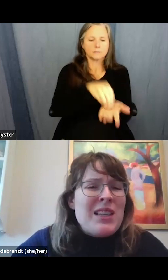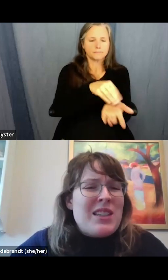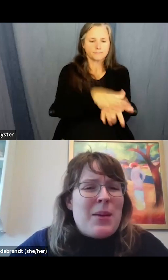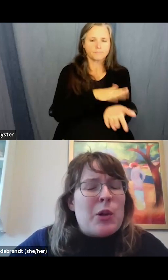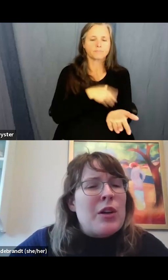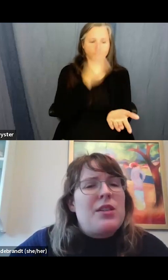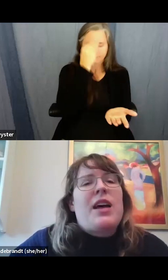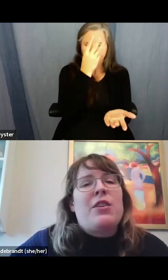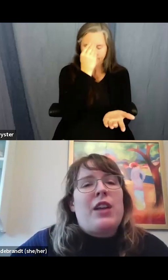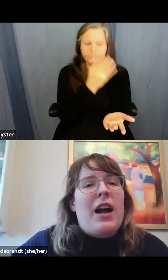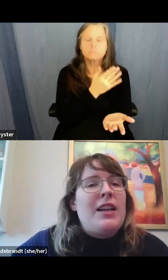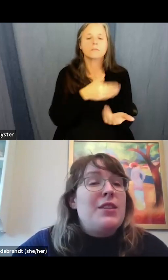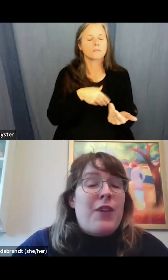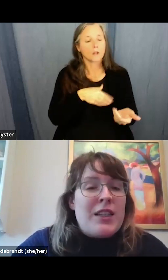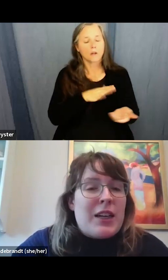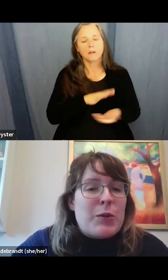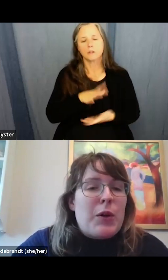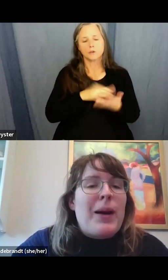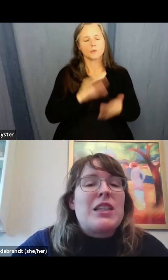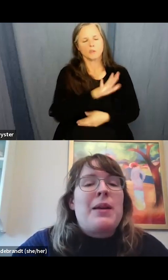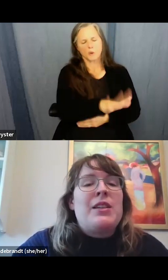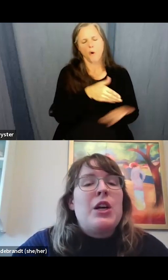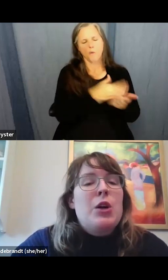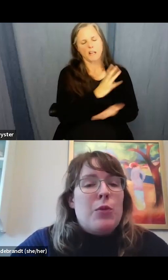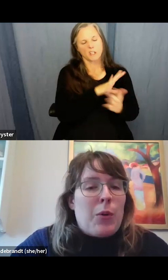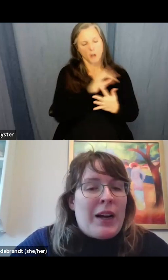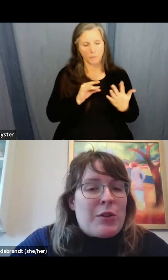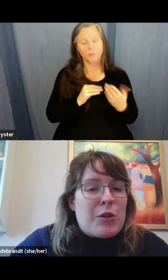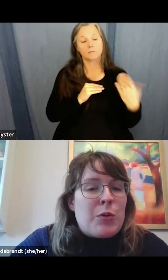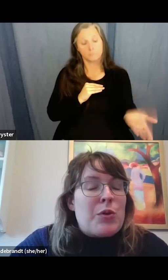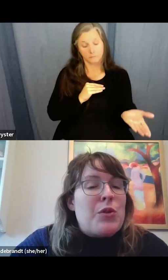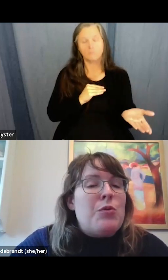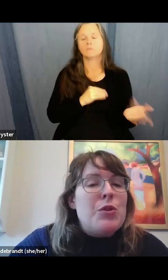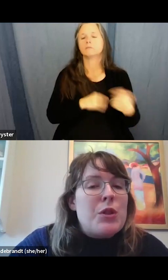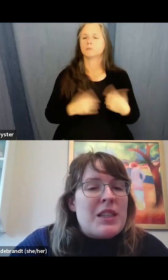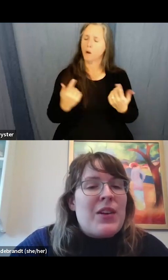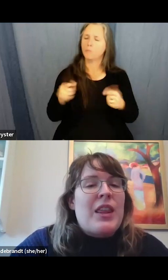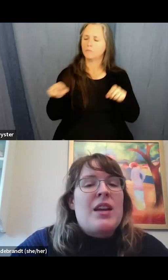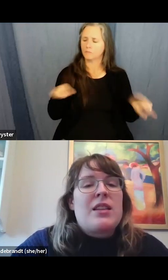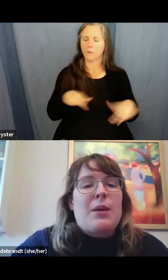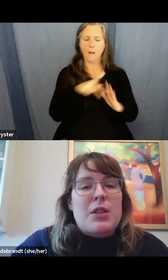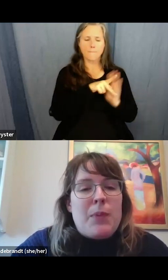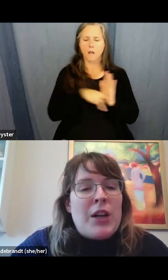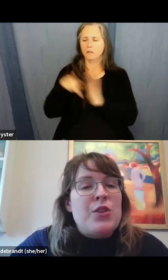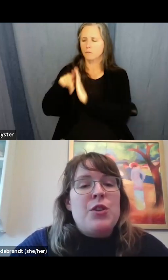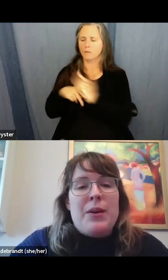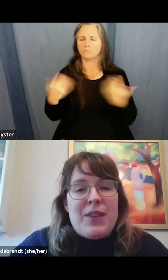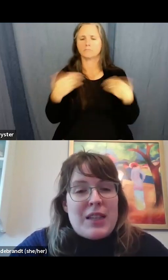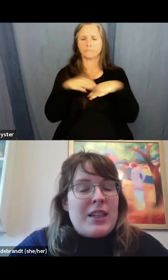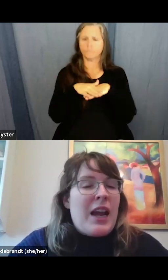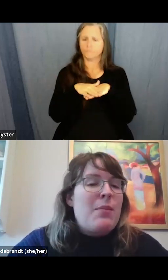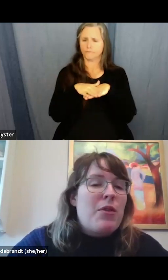some ways, it's similar to Title IX. It defines sexual harassment, requires schools to do specific things like respond